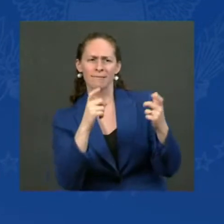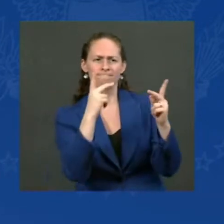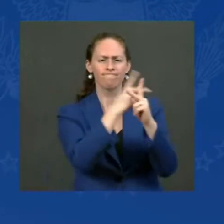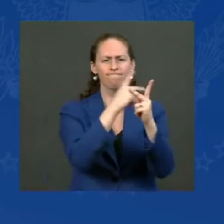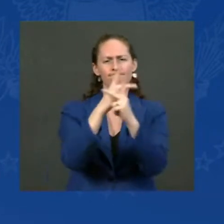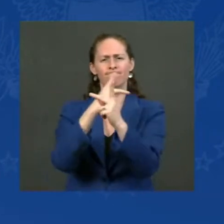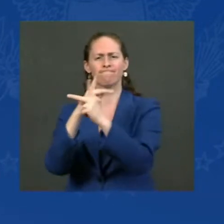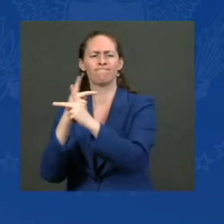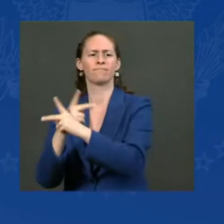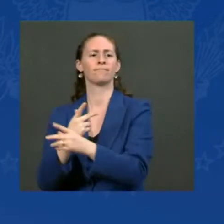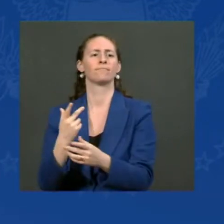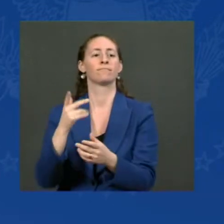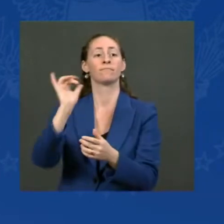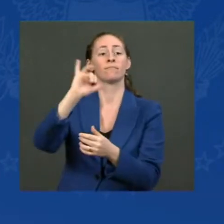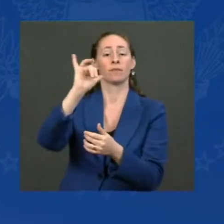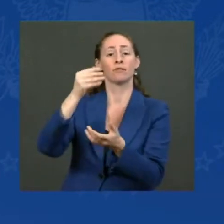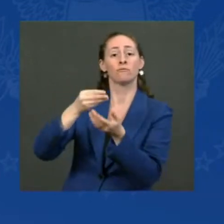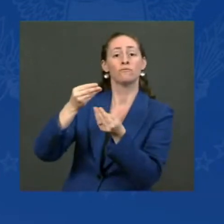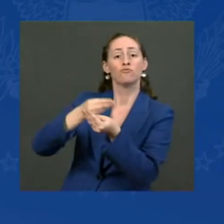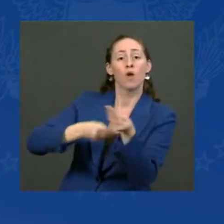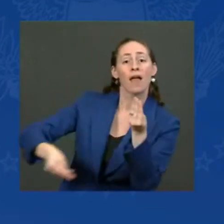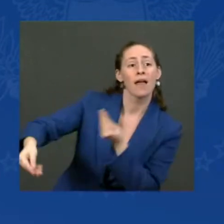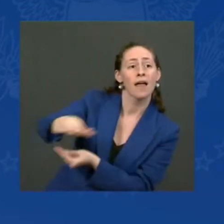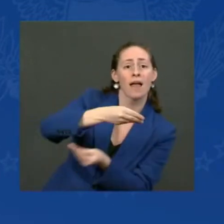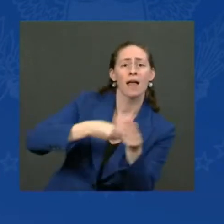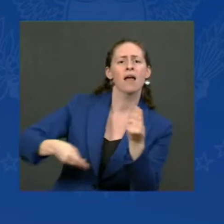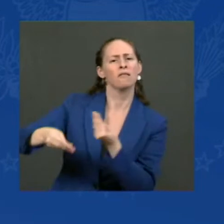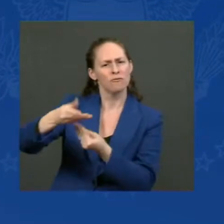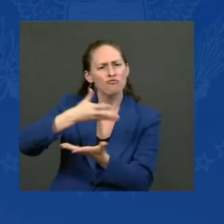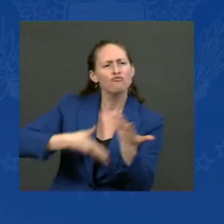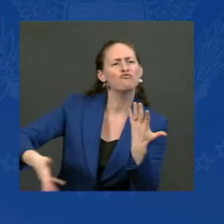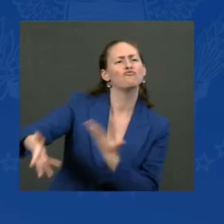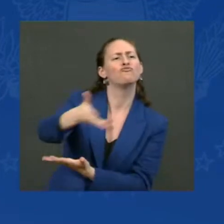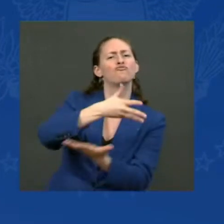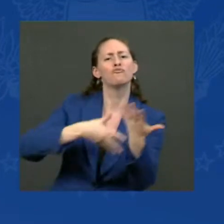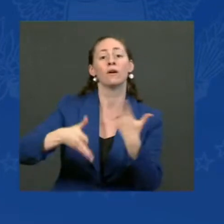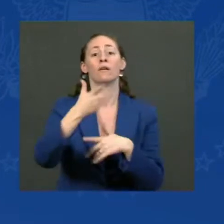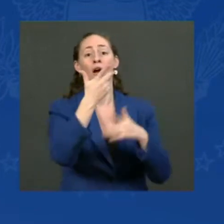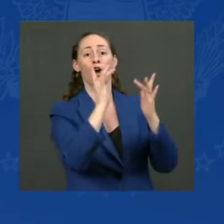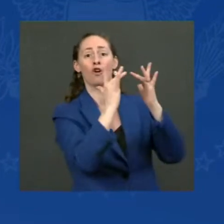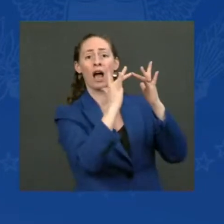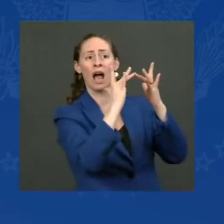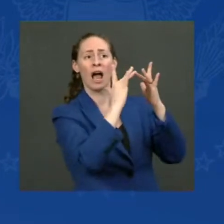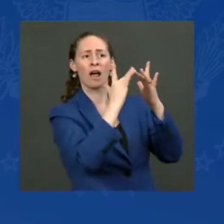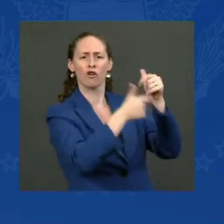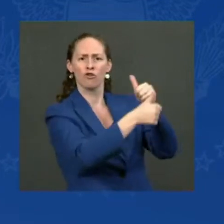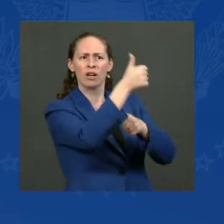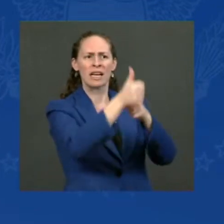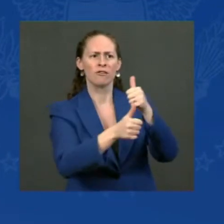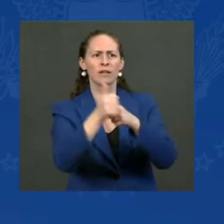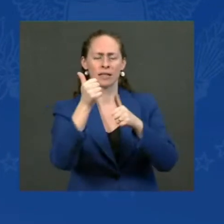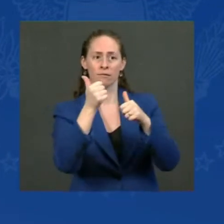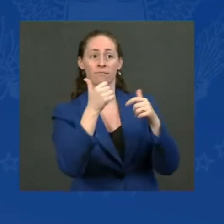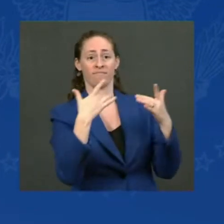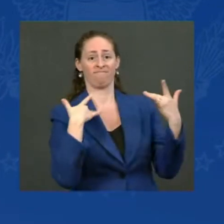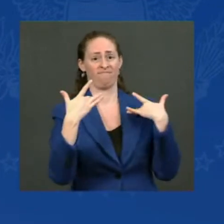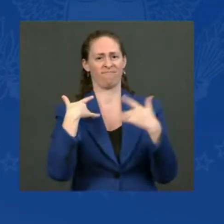and emerging technologies, and facing the threat of terrorism as it stands today.